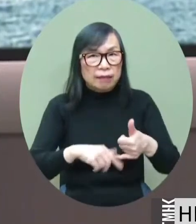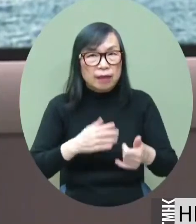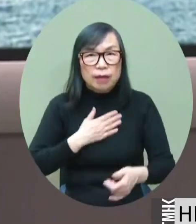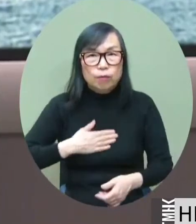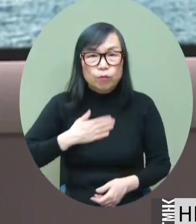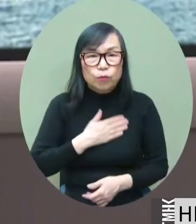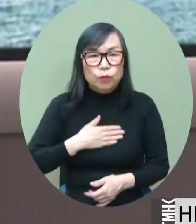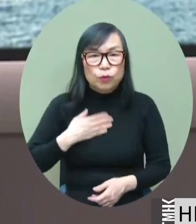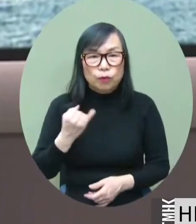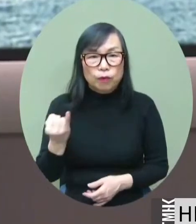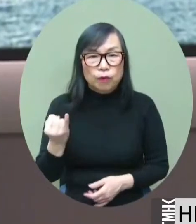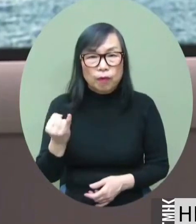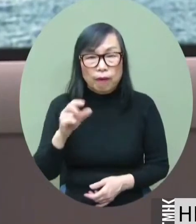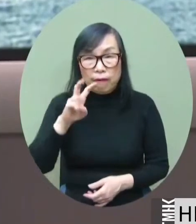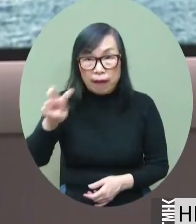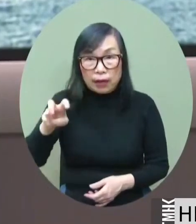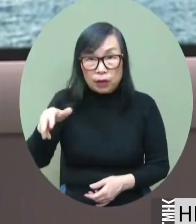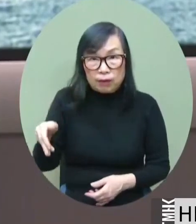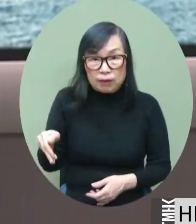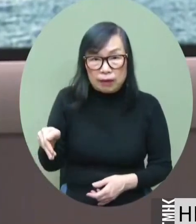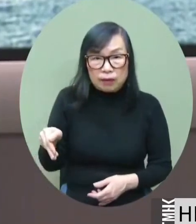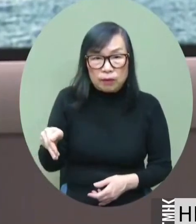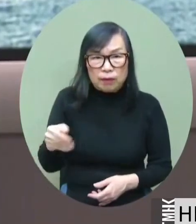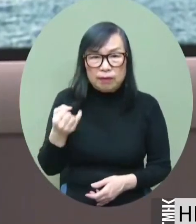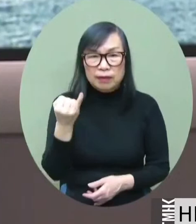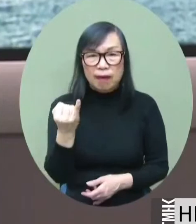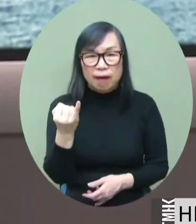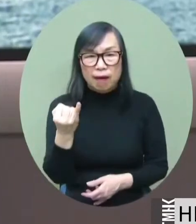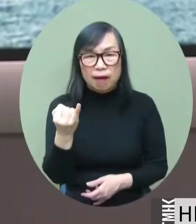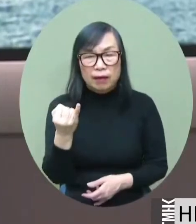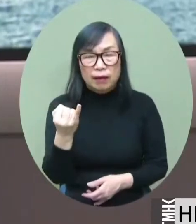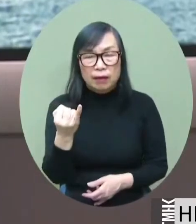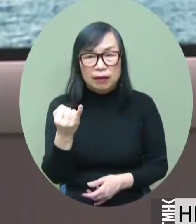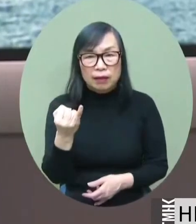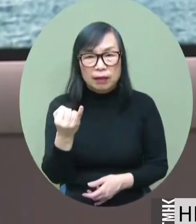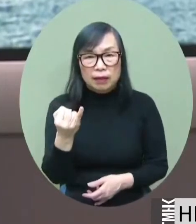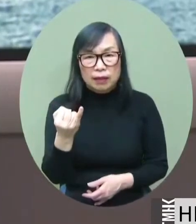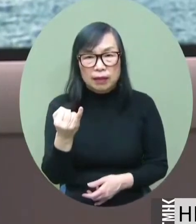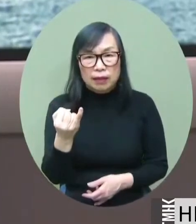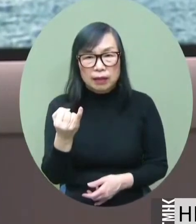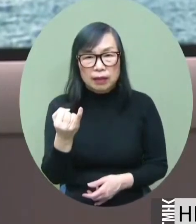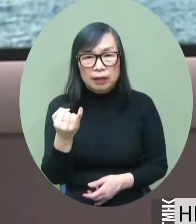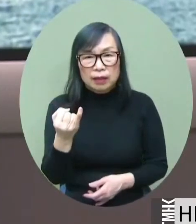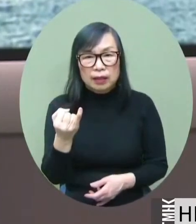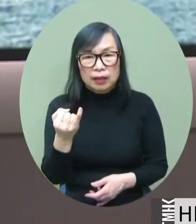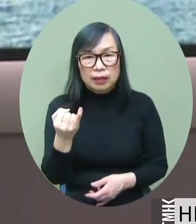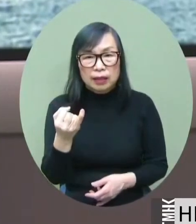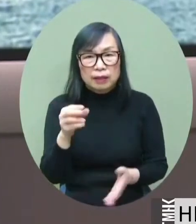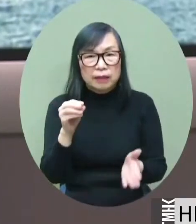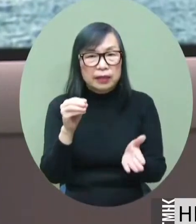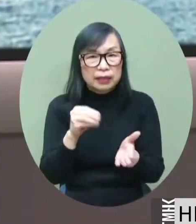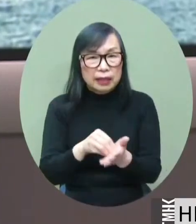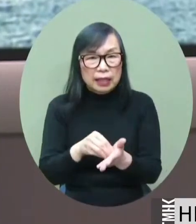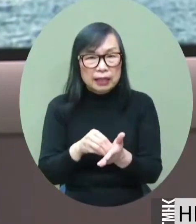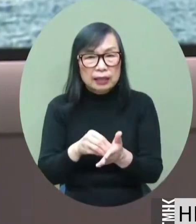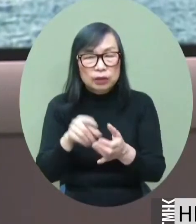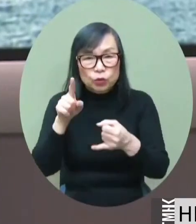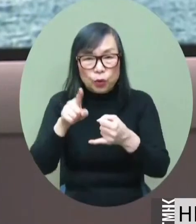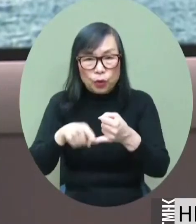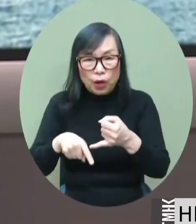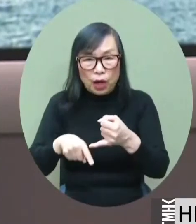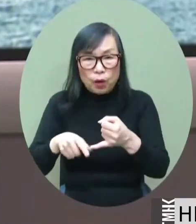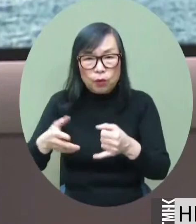because he felt unwell. His renal function was found to be very poor,